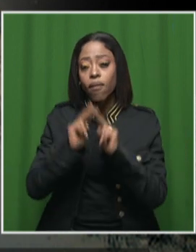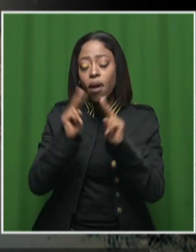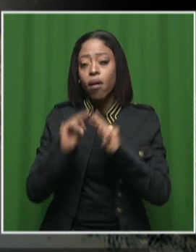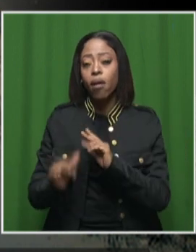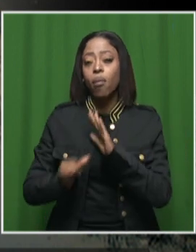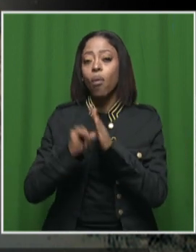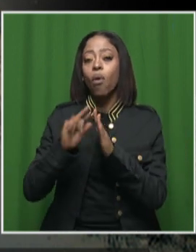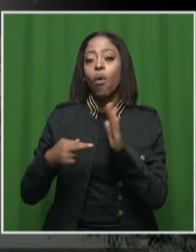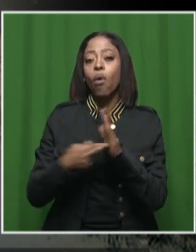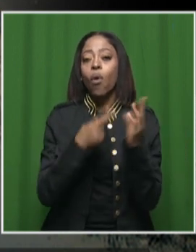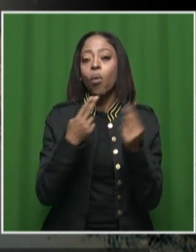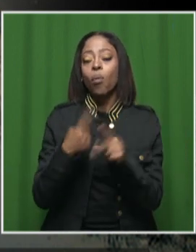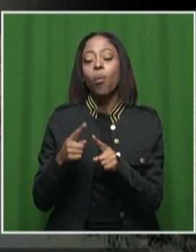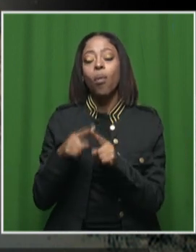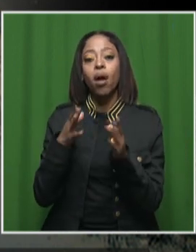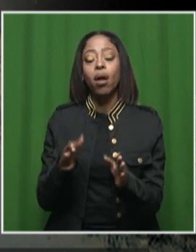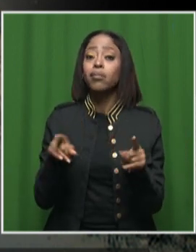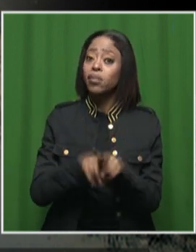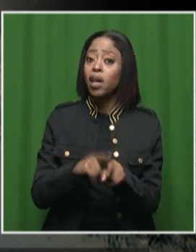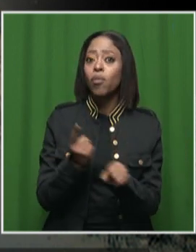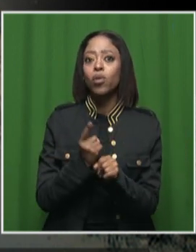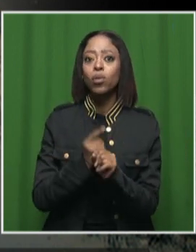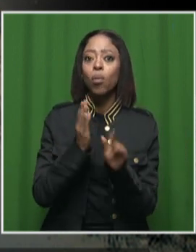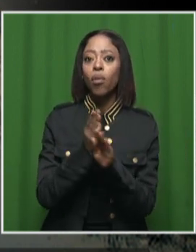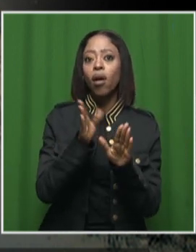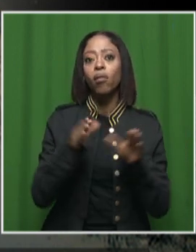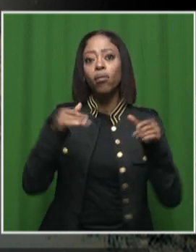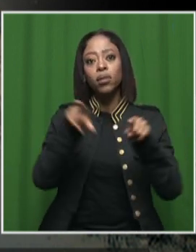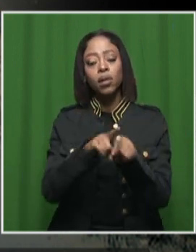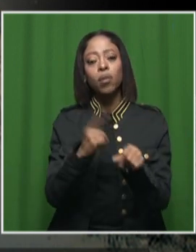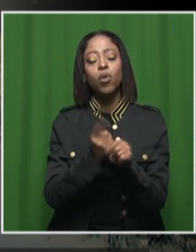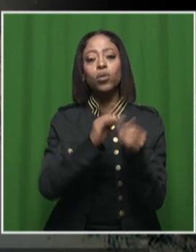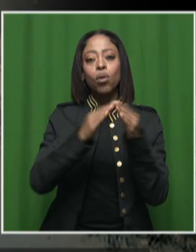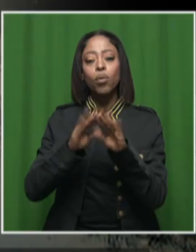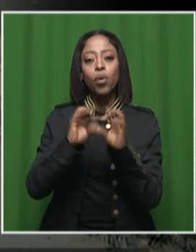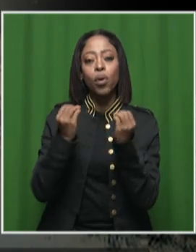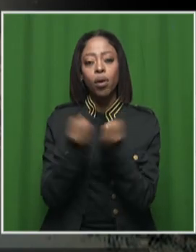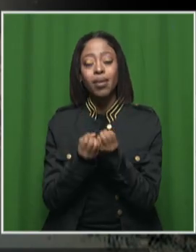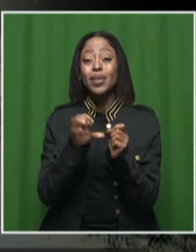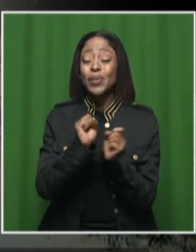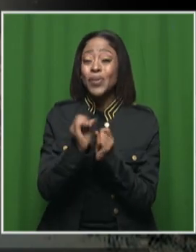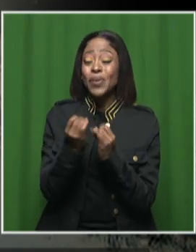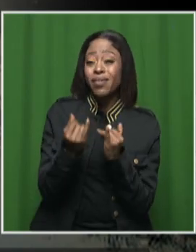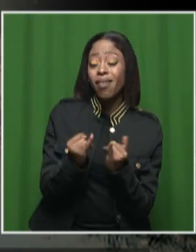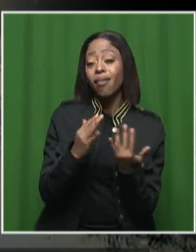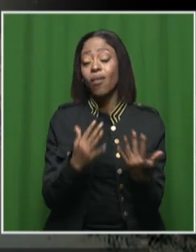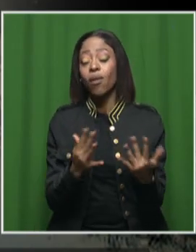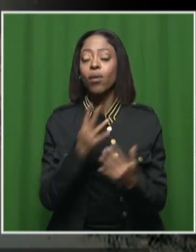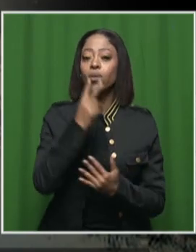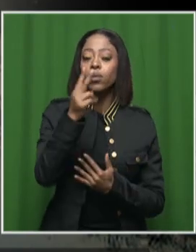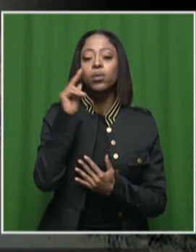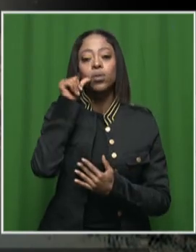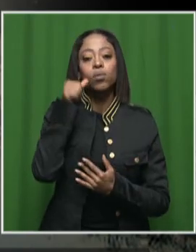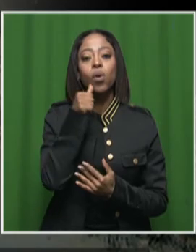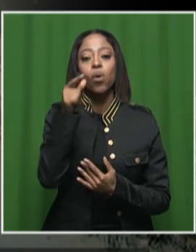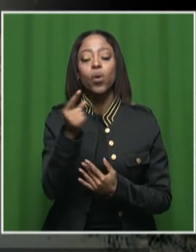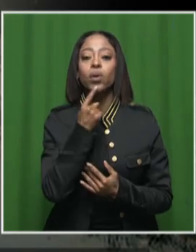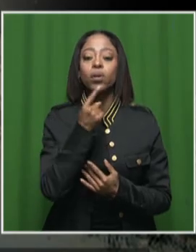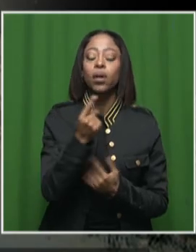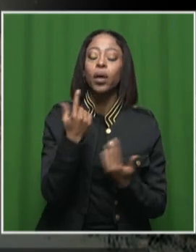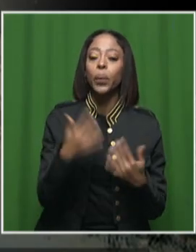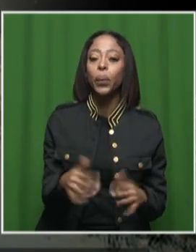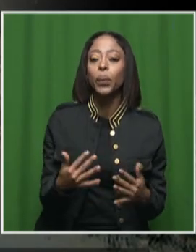player. And as I've said, there's also private sector, there's also civil society. And so we are looking forward tomorrow to, in a sense,